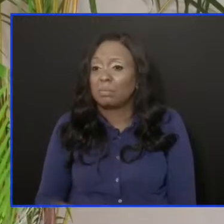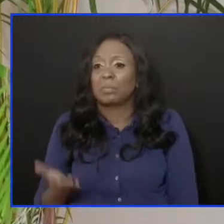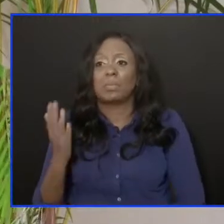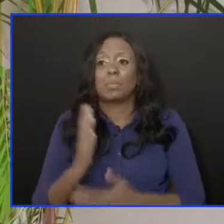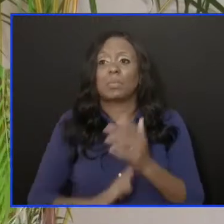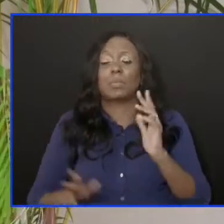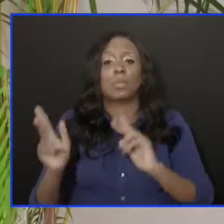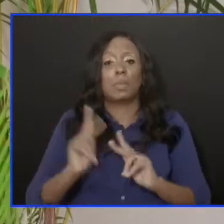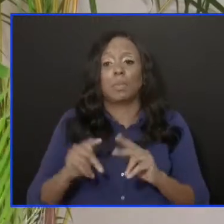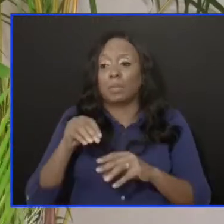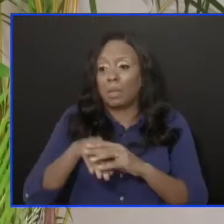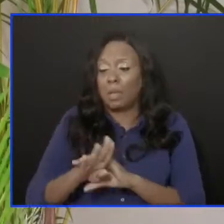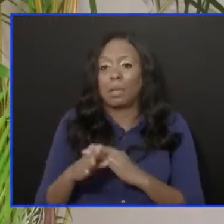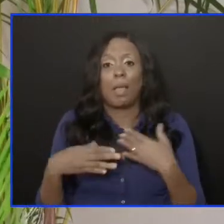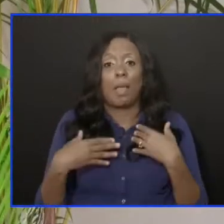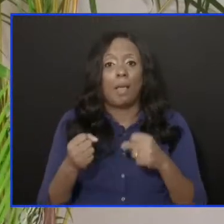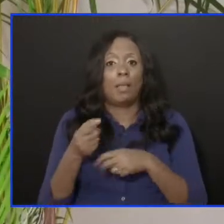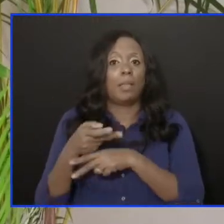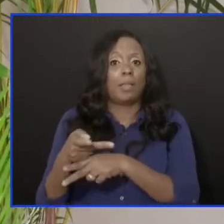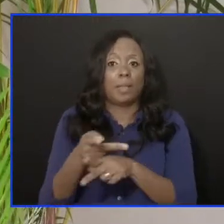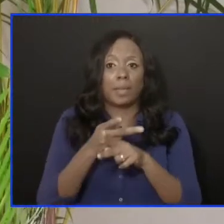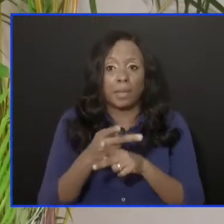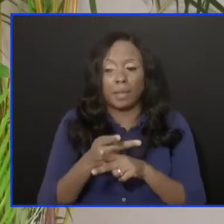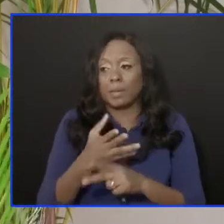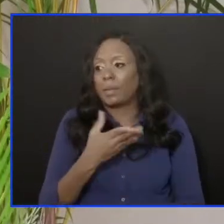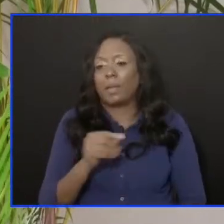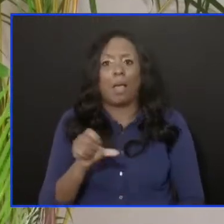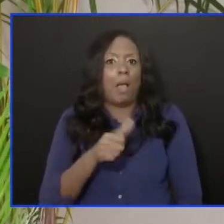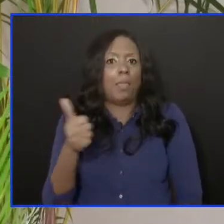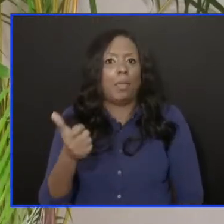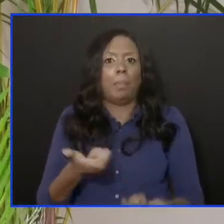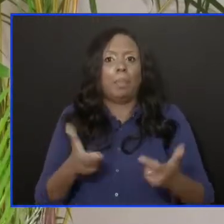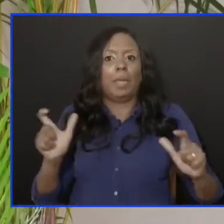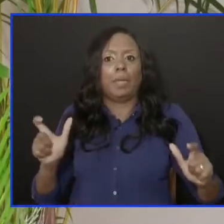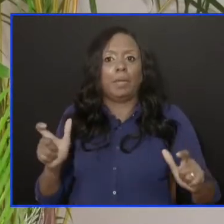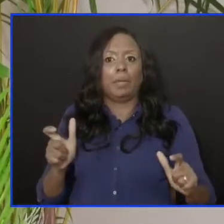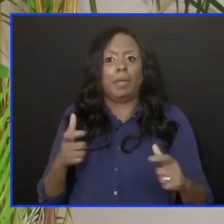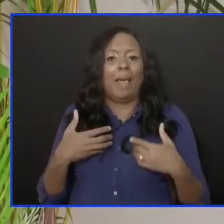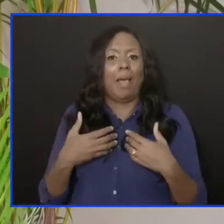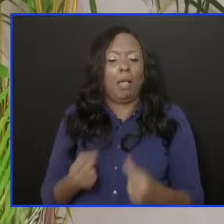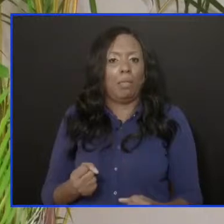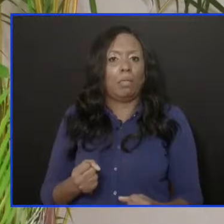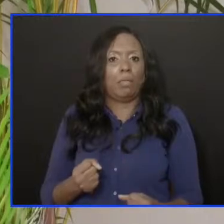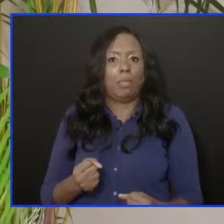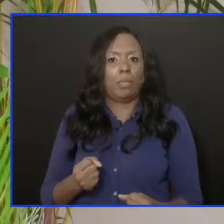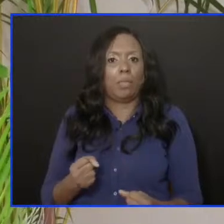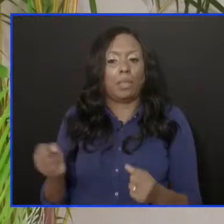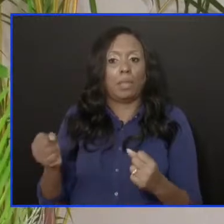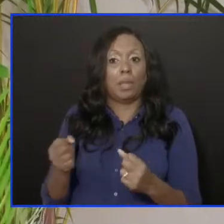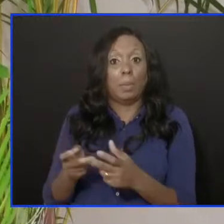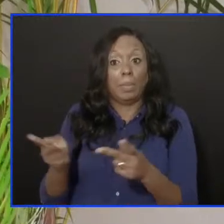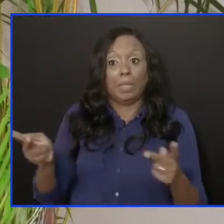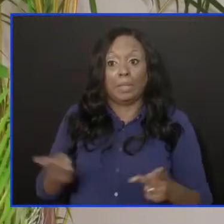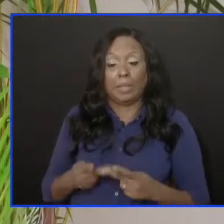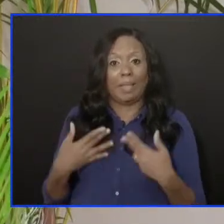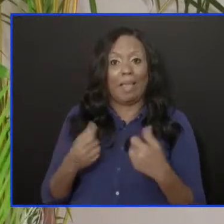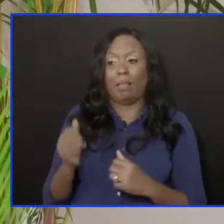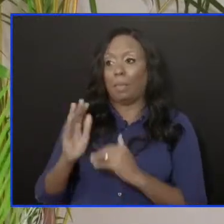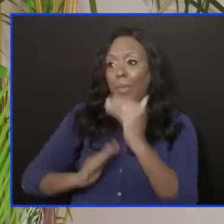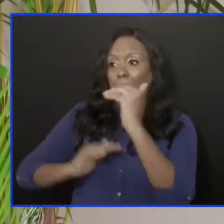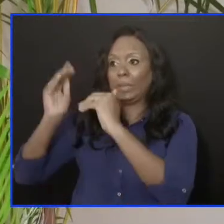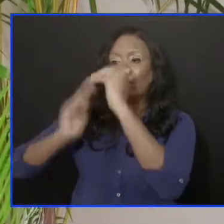into healthcare institutions and other major institutions. But we believe that some measure